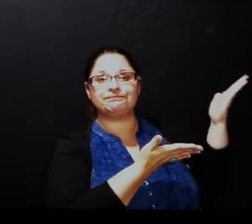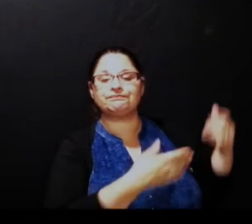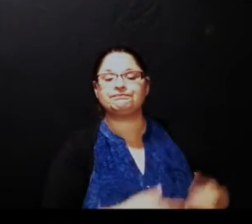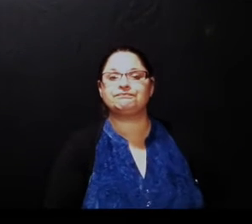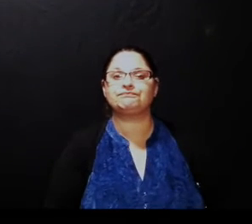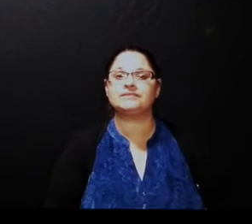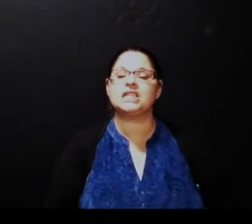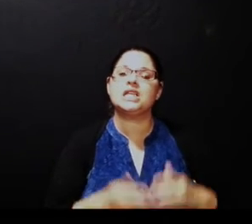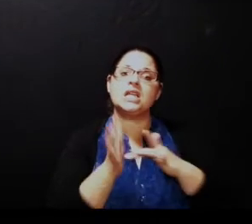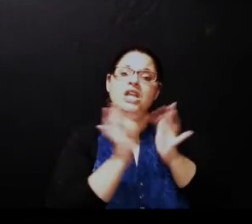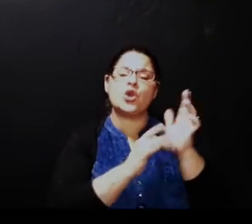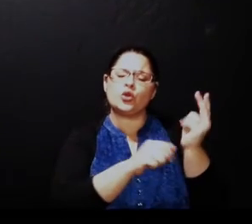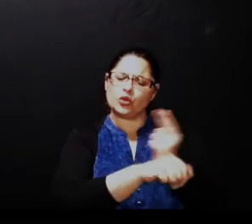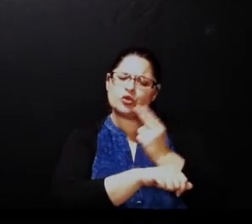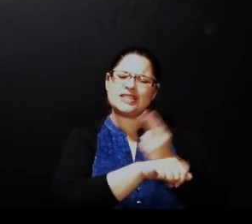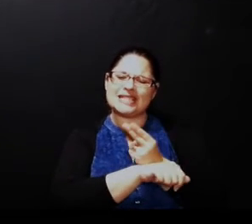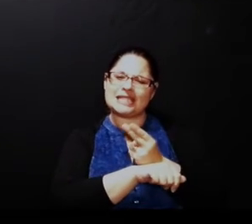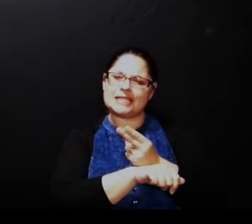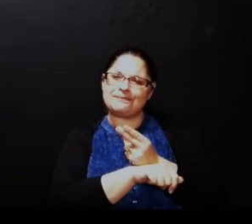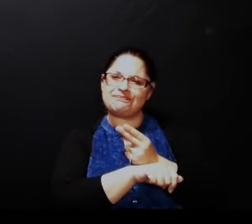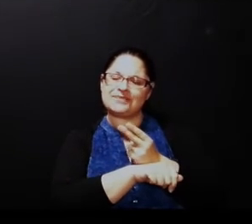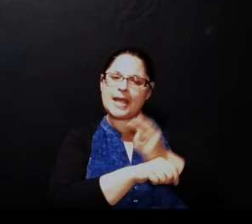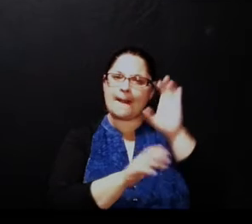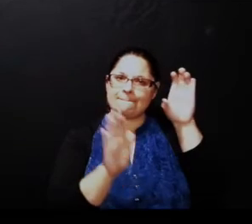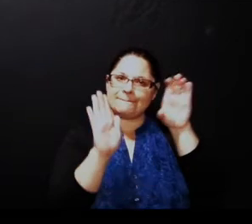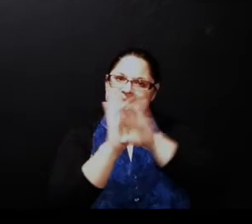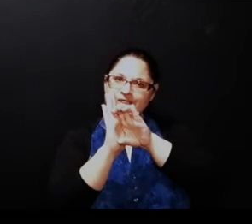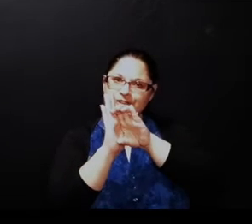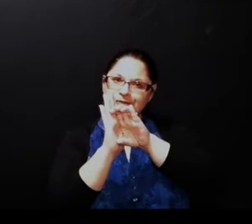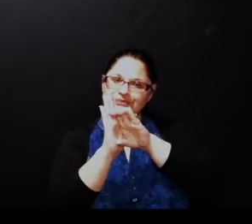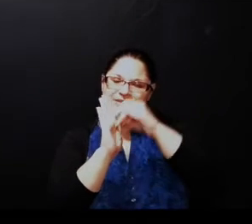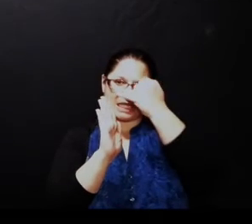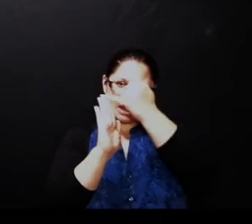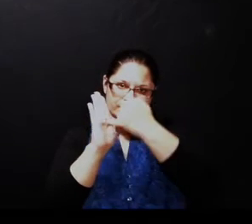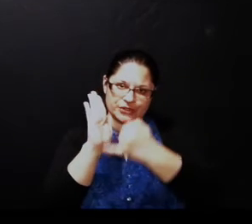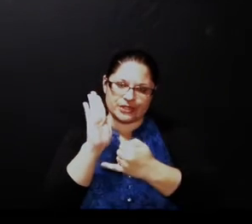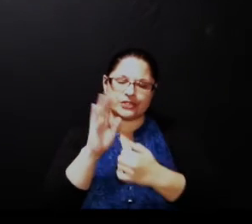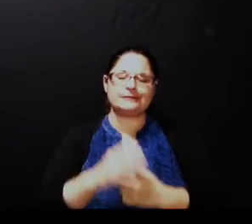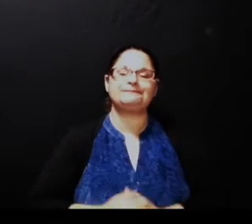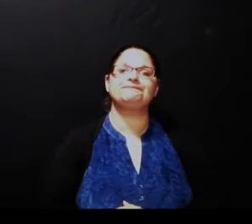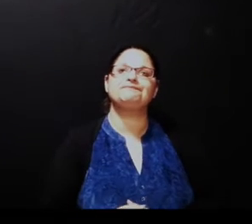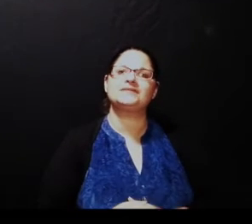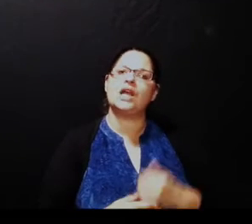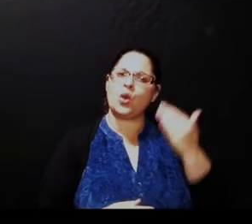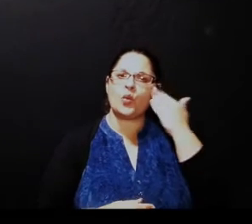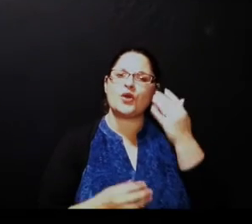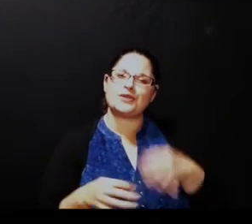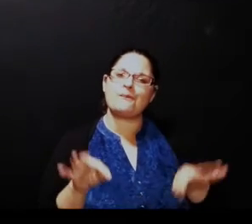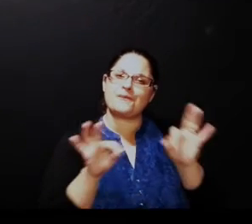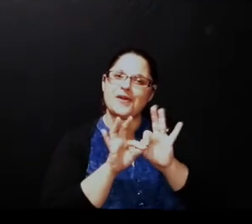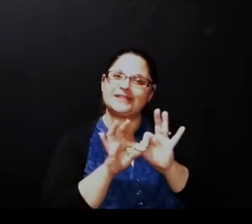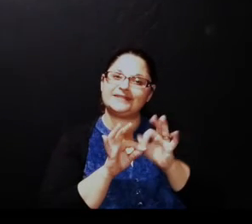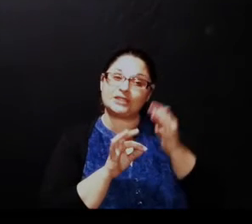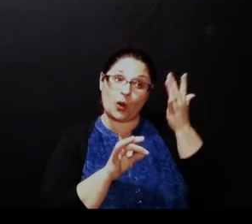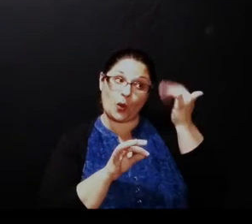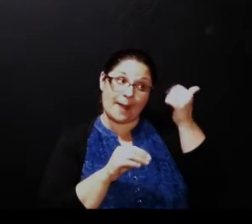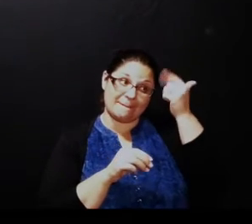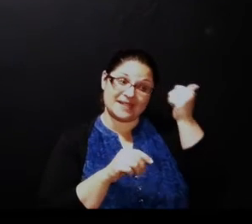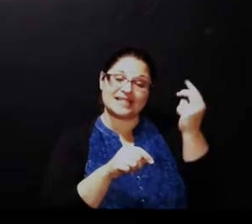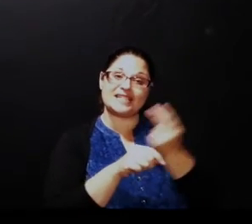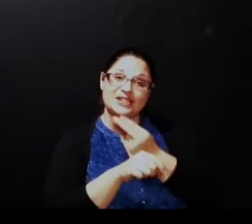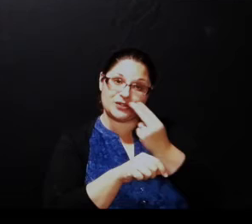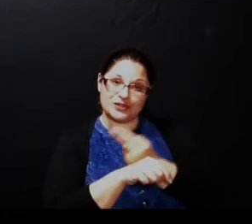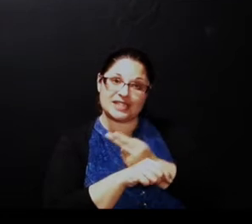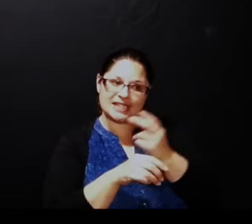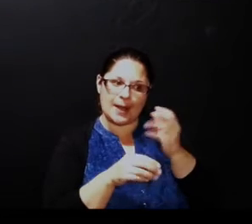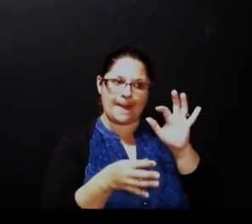And he uses an illustration in verse 24. And we know it's important because it begins with the flag words that we've studied over and over in this